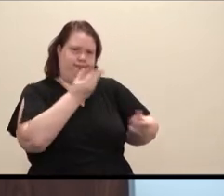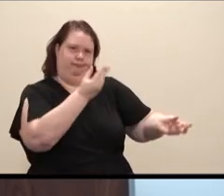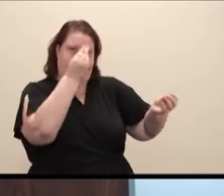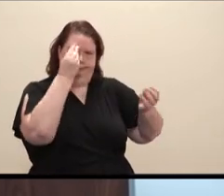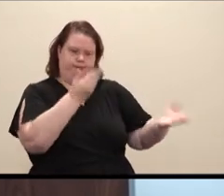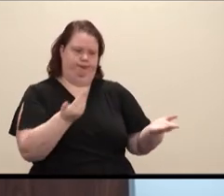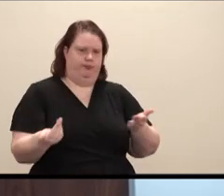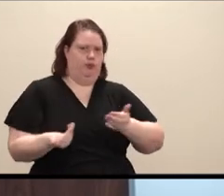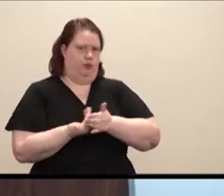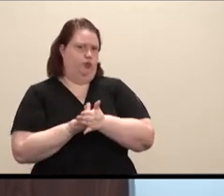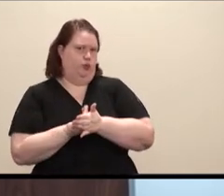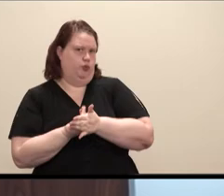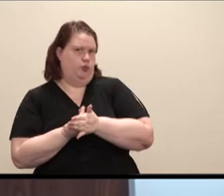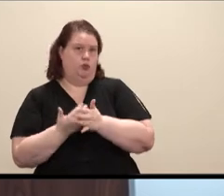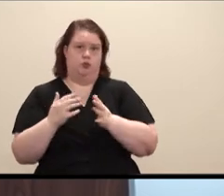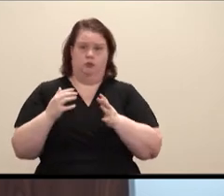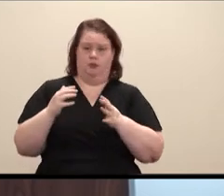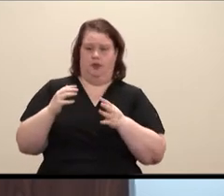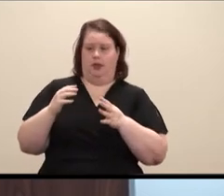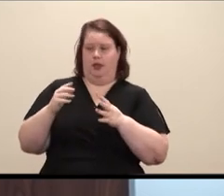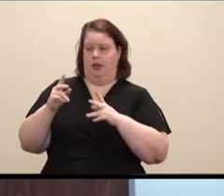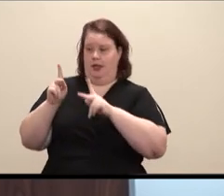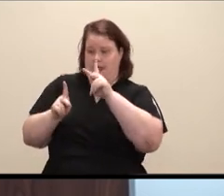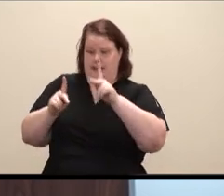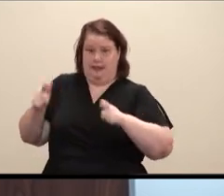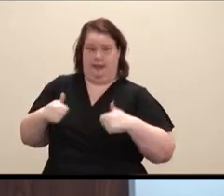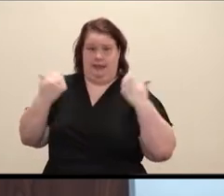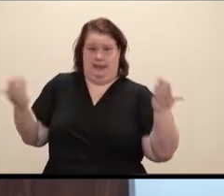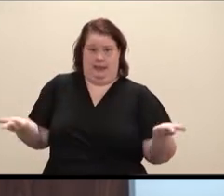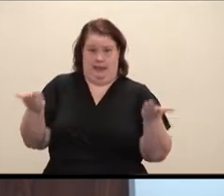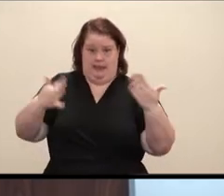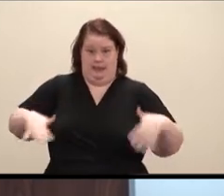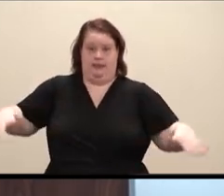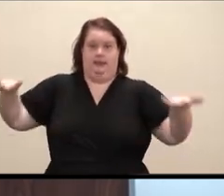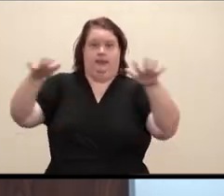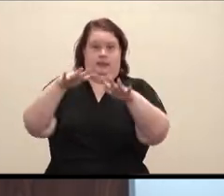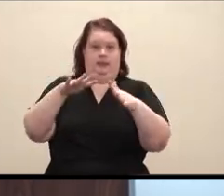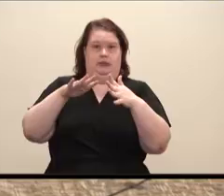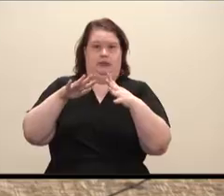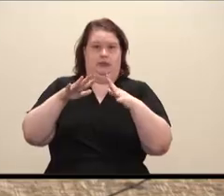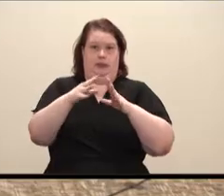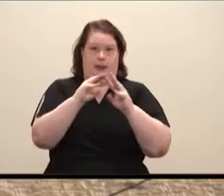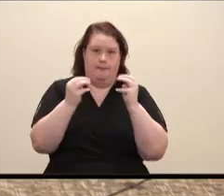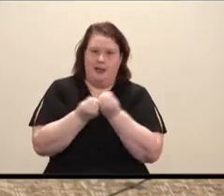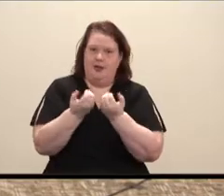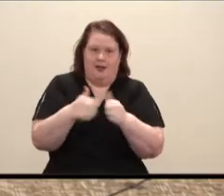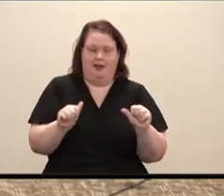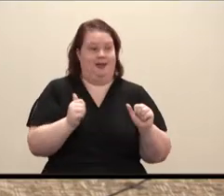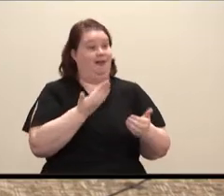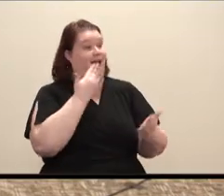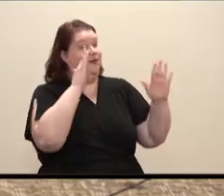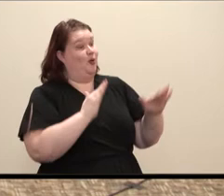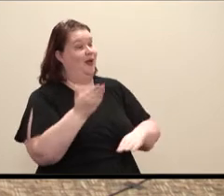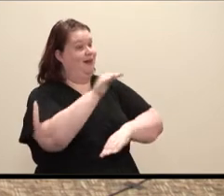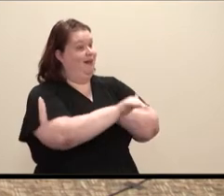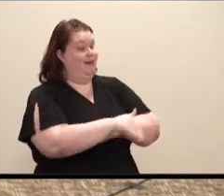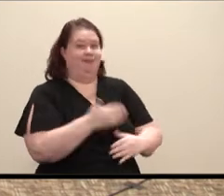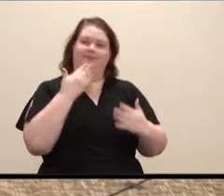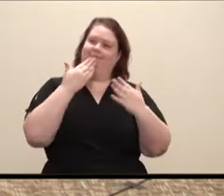or citizens committees, whatever you need. We're happy to help. Thank y'all. Have a great night. Mm-hmm.